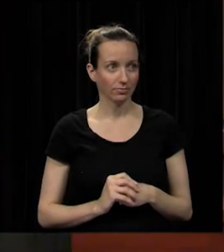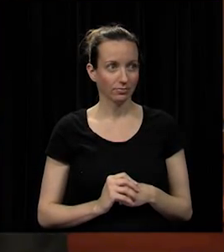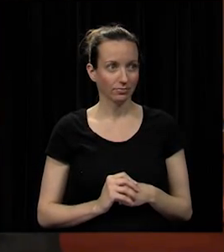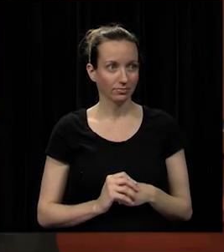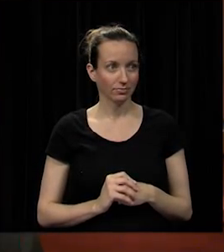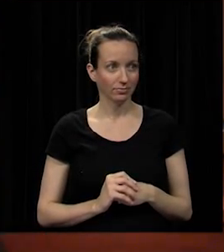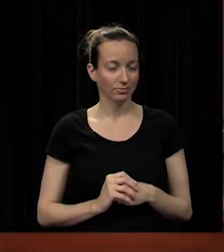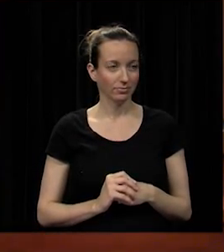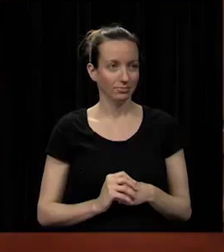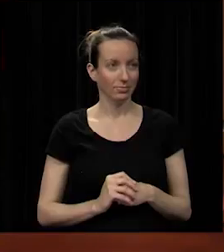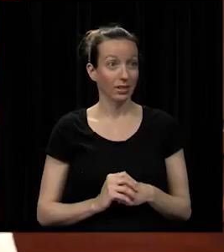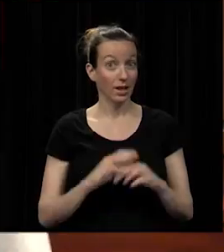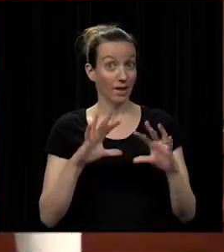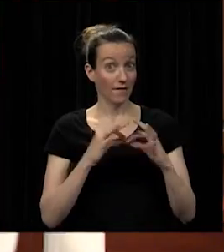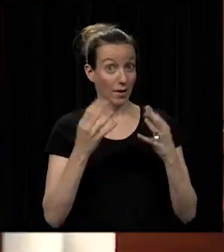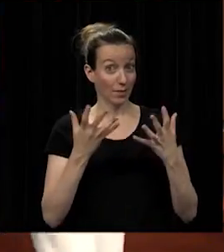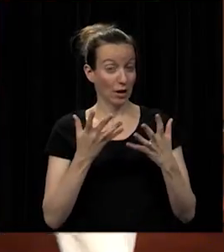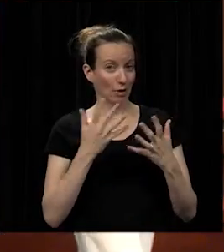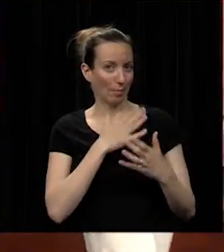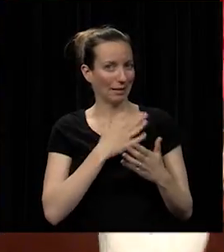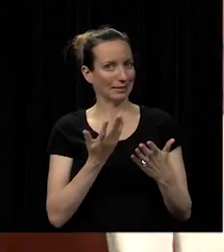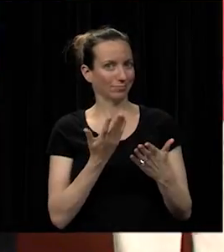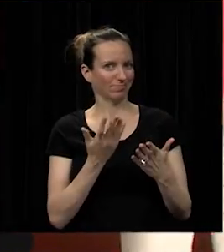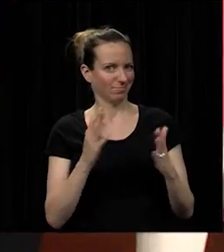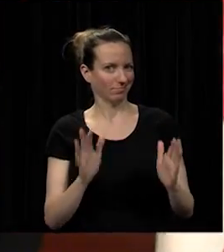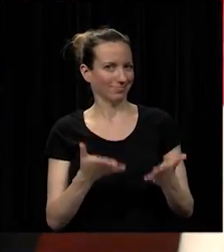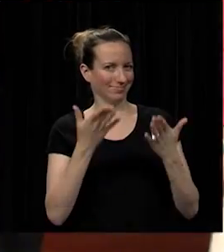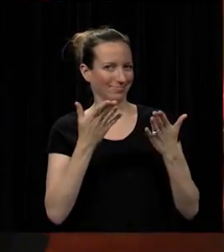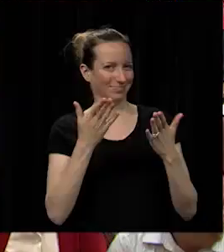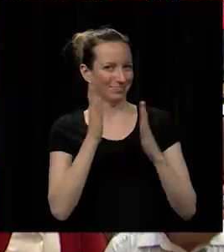And as your family here tonight, we'd love for them to stand and be recognized as well.